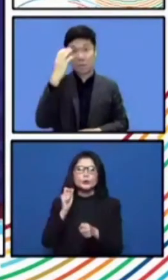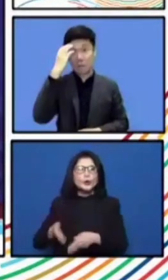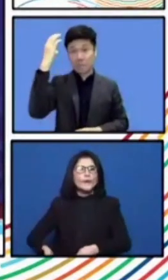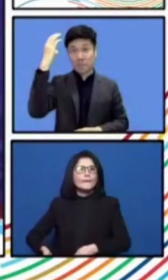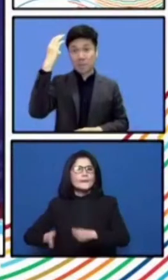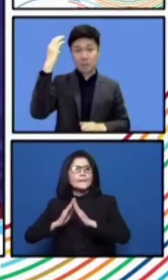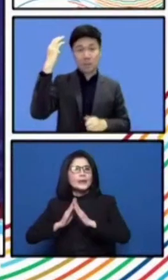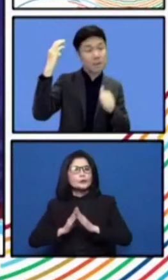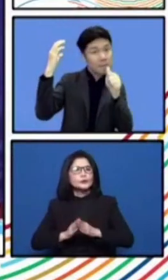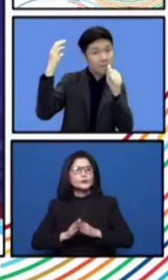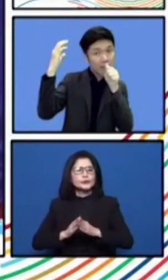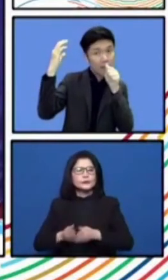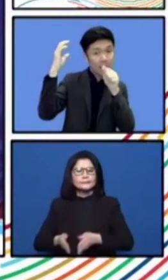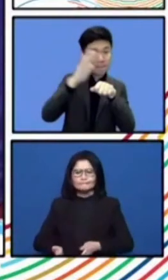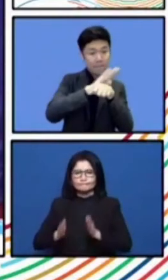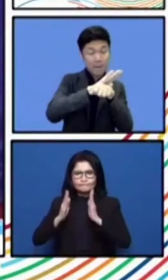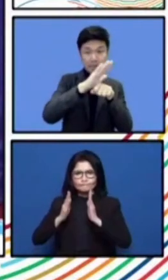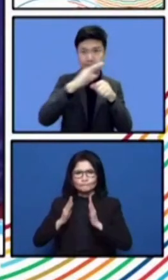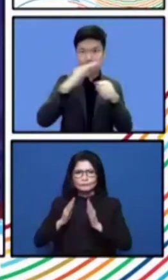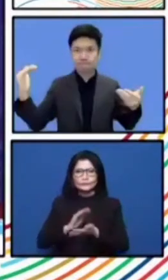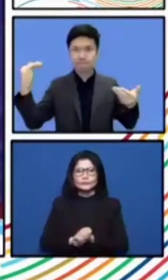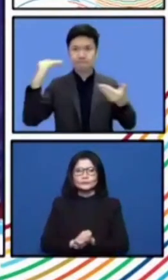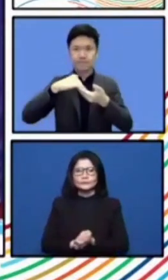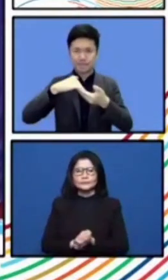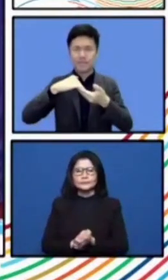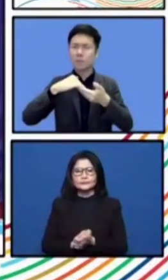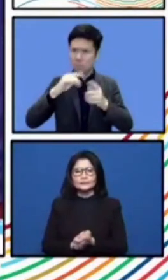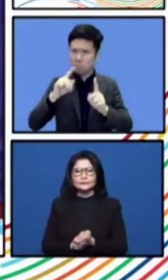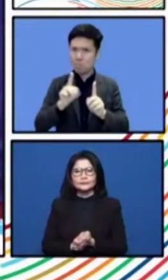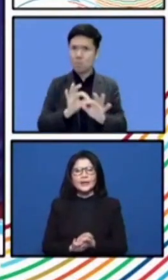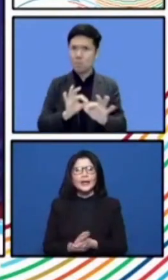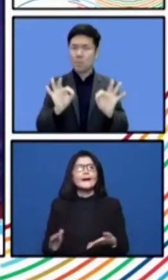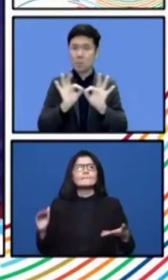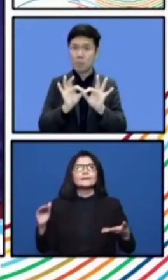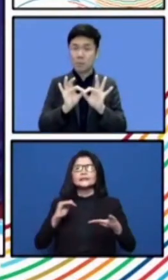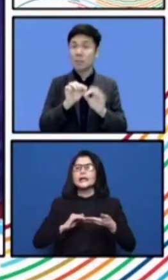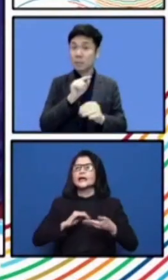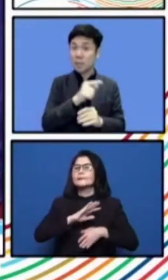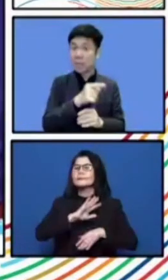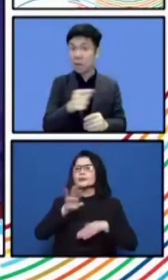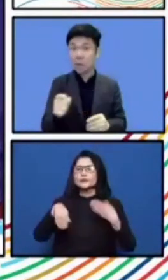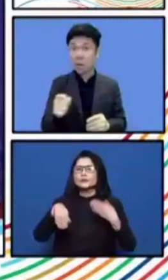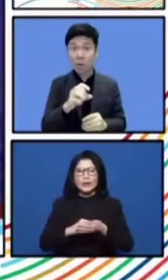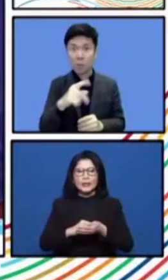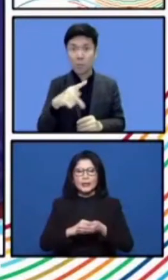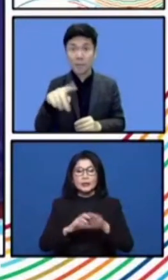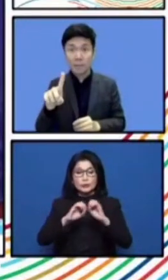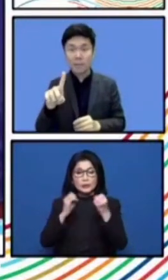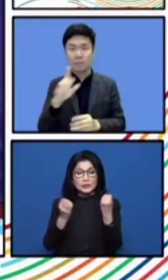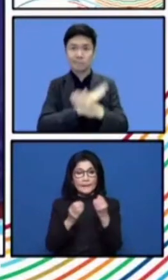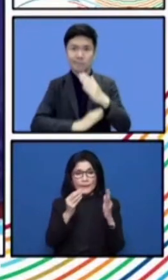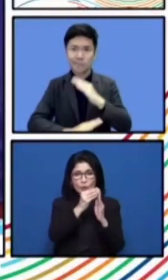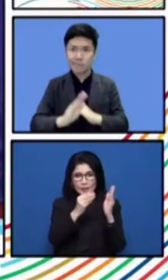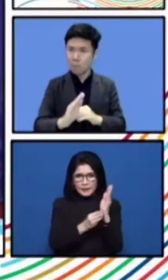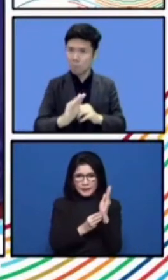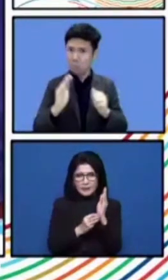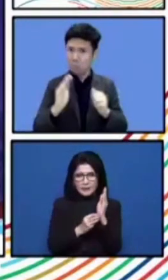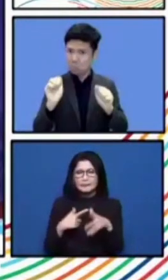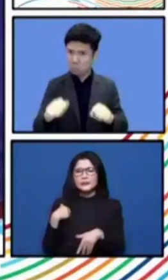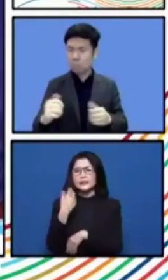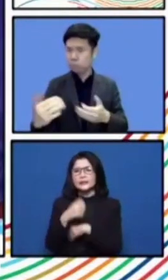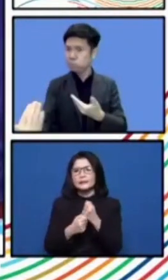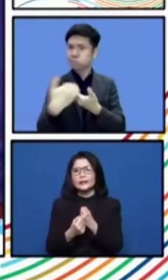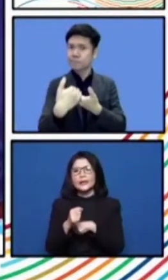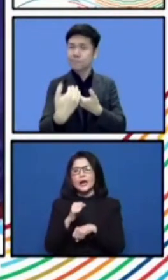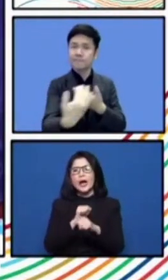I think persons with disabilities and their organization can be very actively involved in shaping how